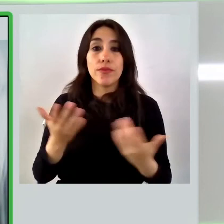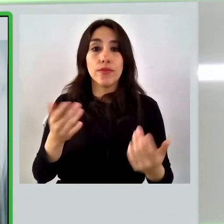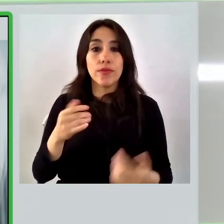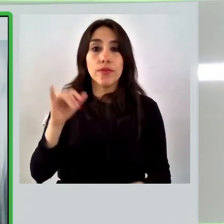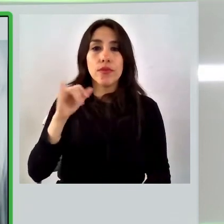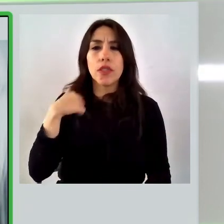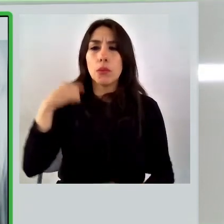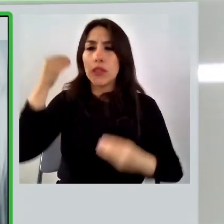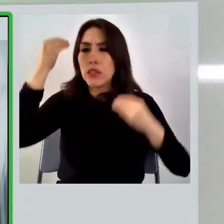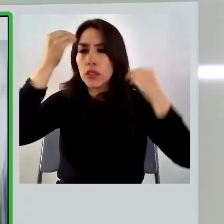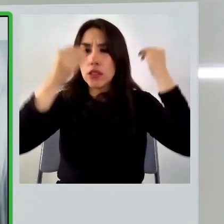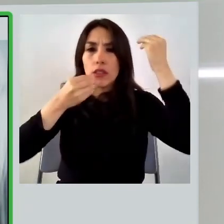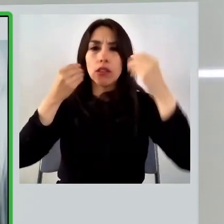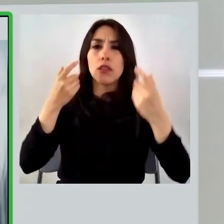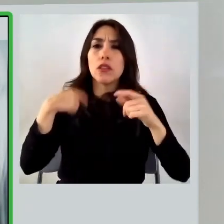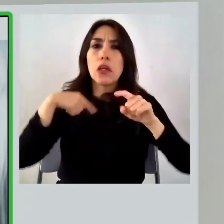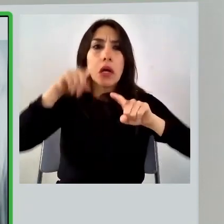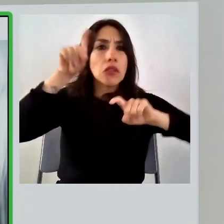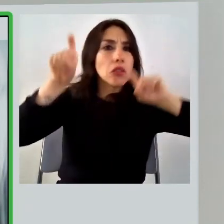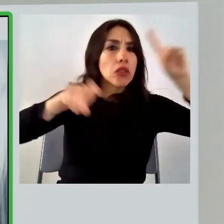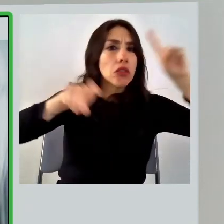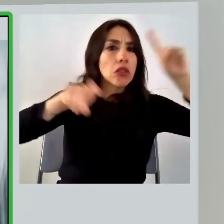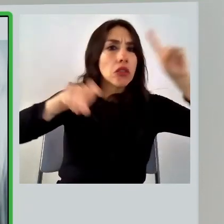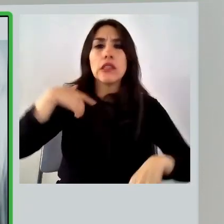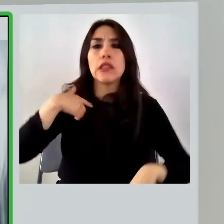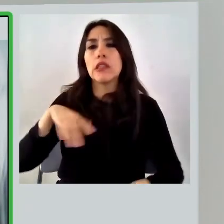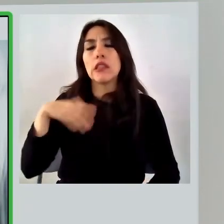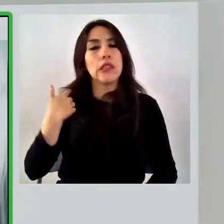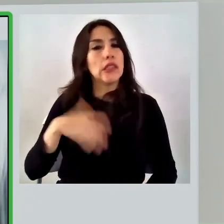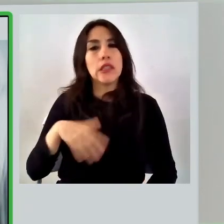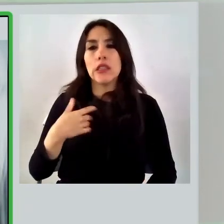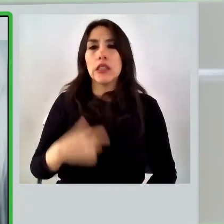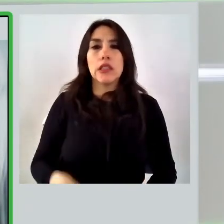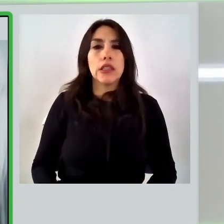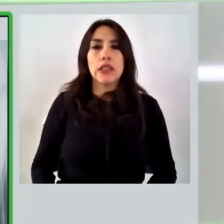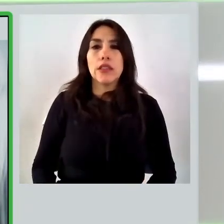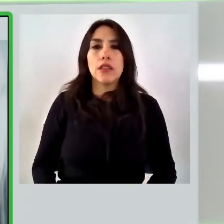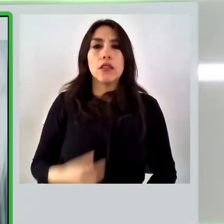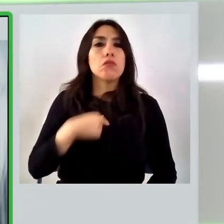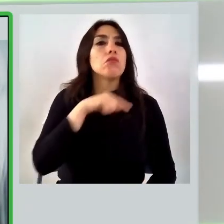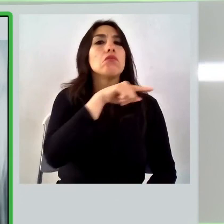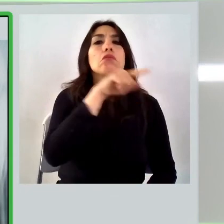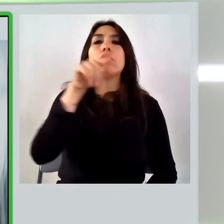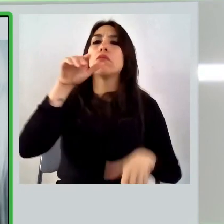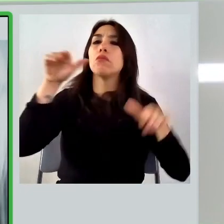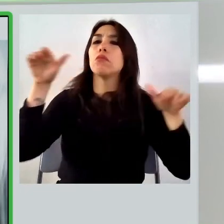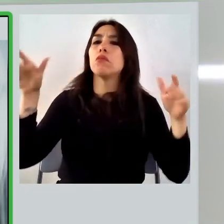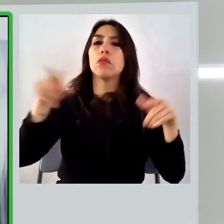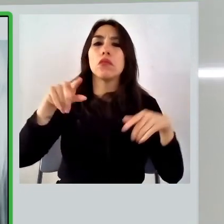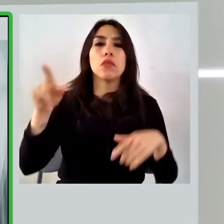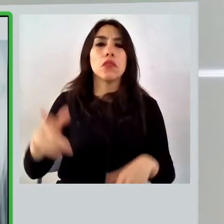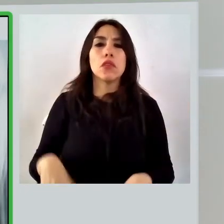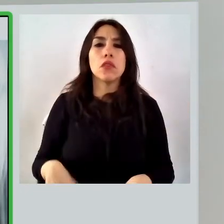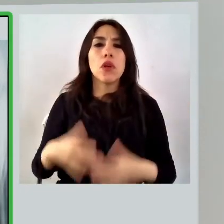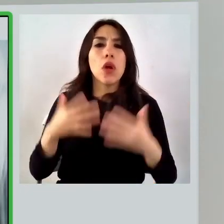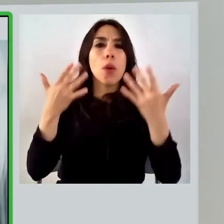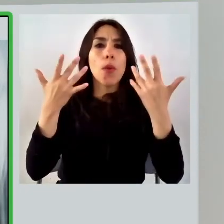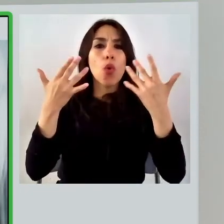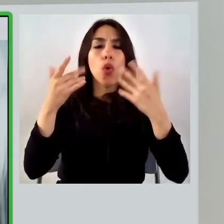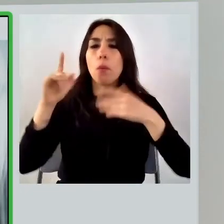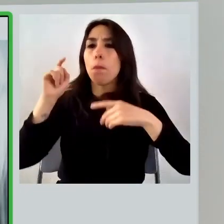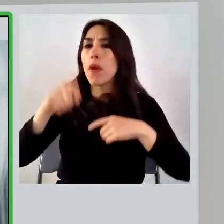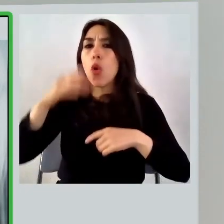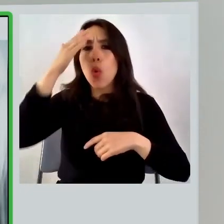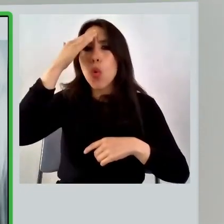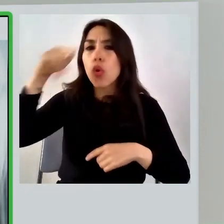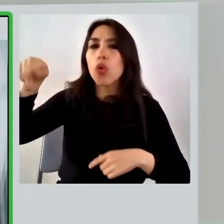how committed they feel their employer is helping them to advance, to thrive within the